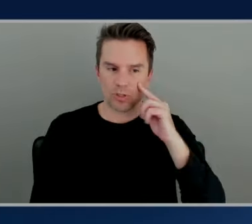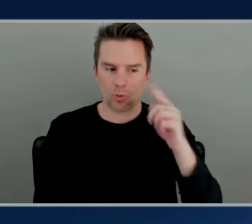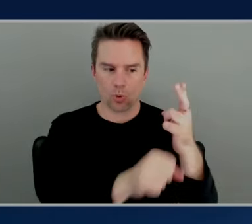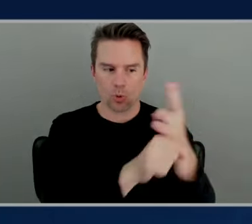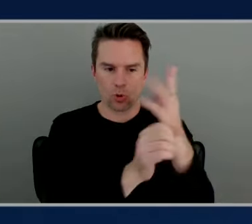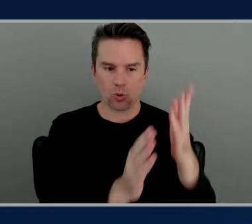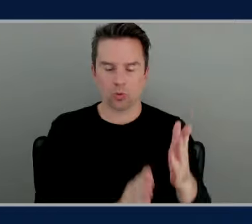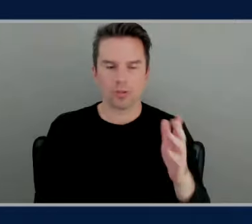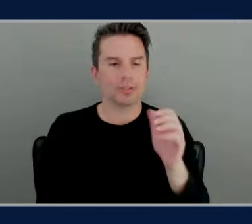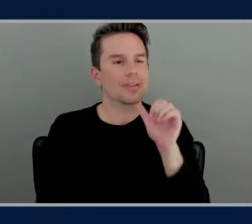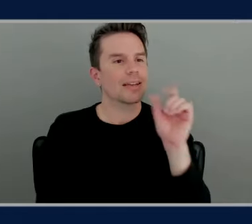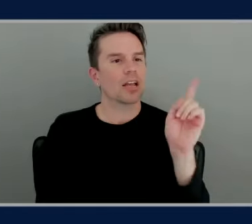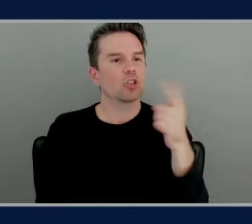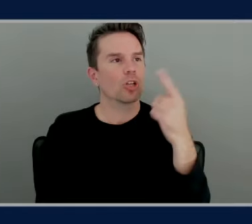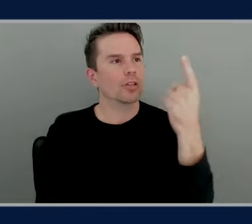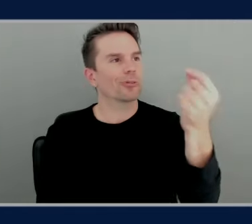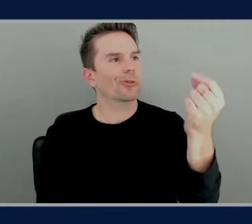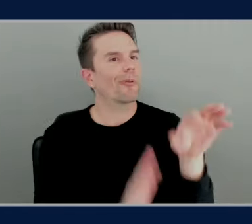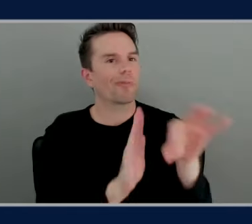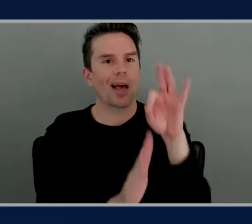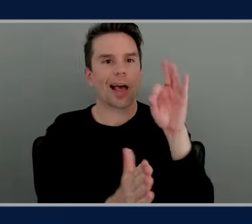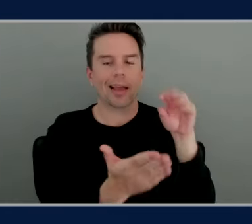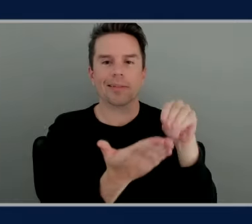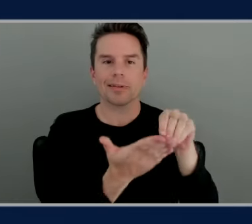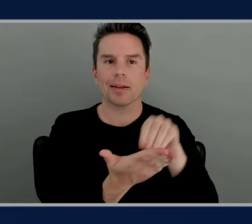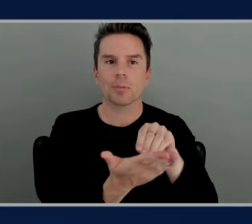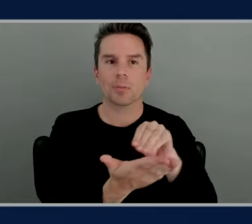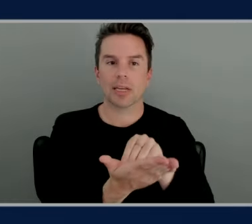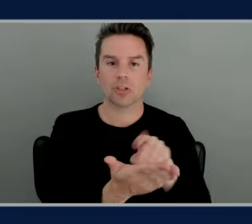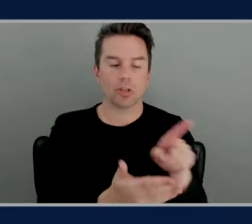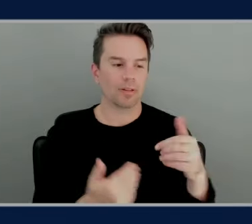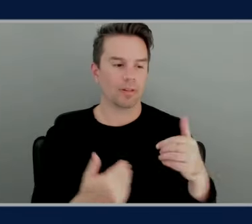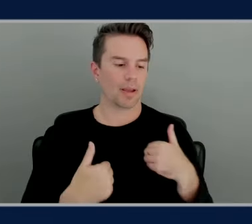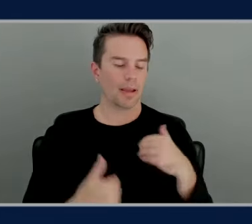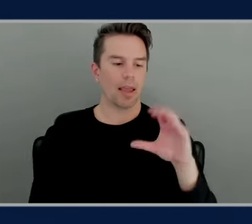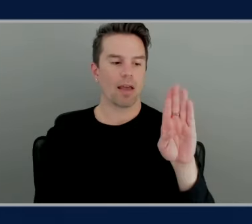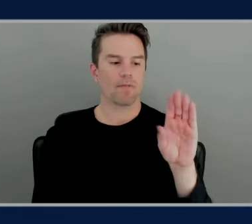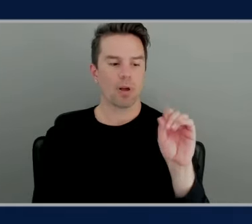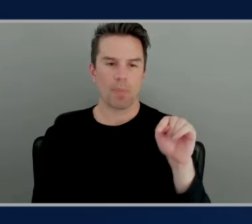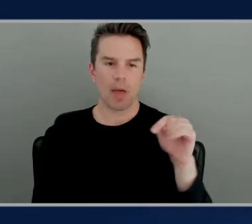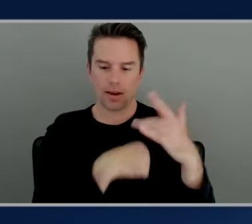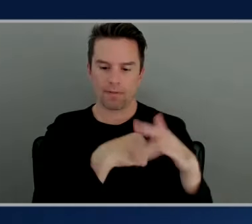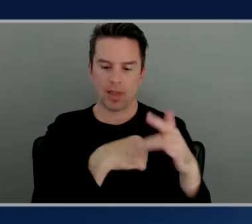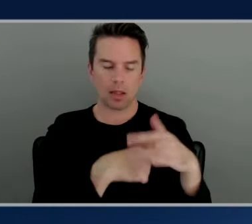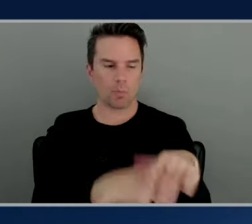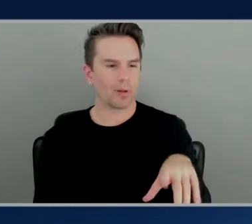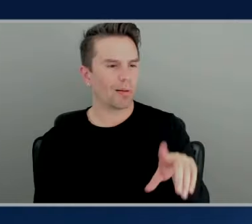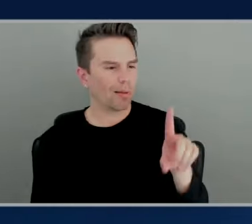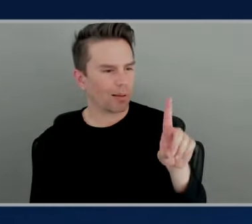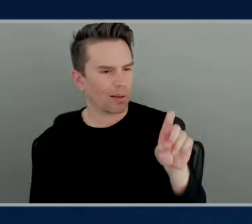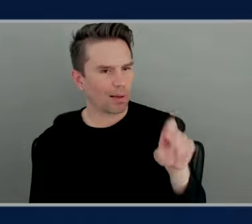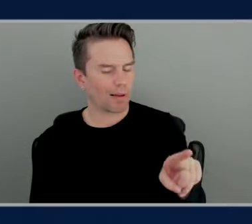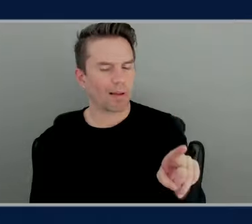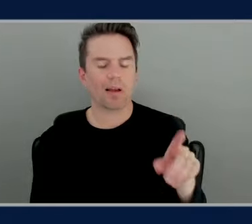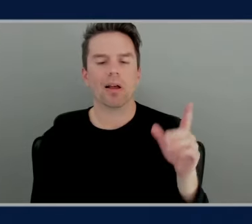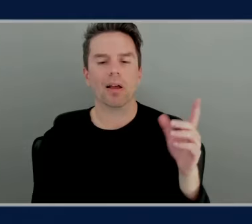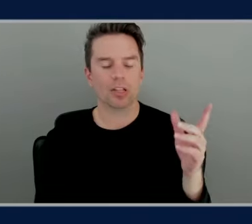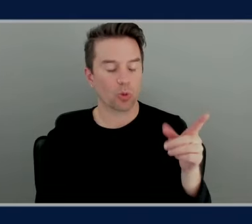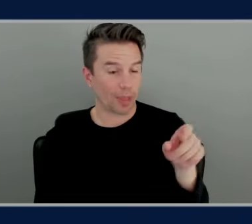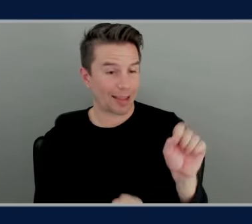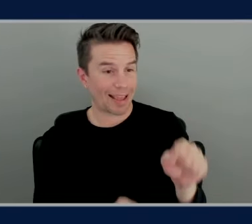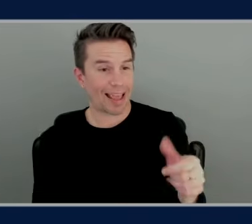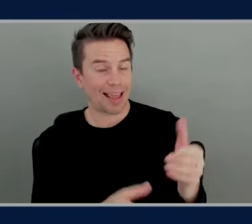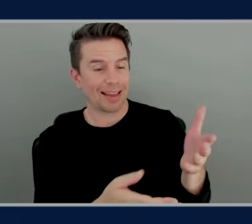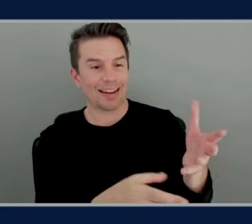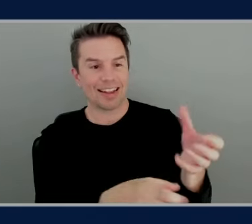find documentation, so they have a chatbot available to them that can ask all the different questions and get comprehensive answers. It's bringing